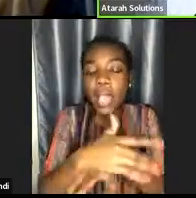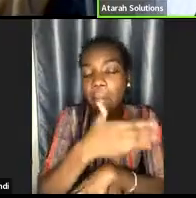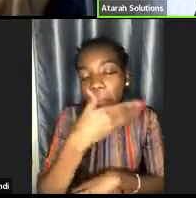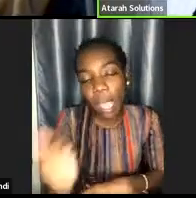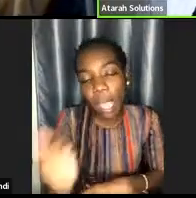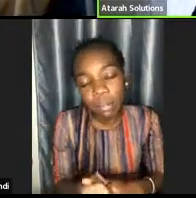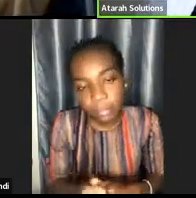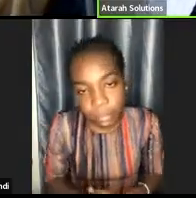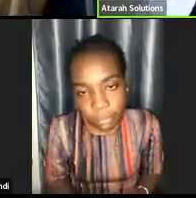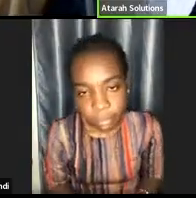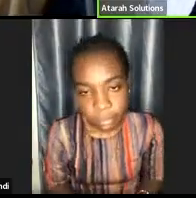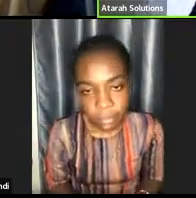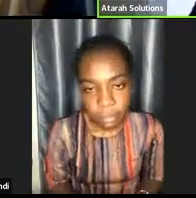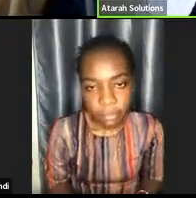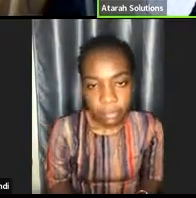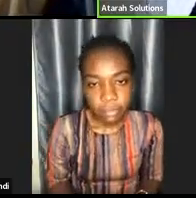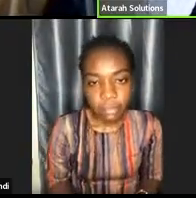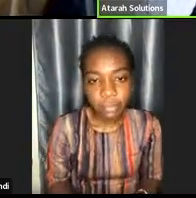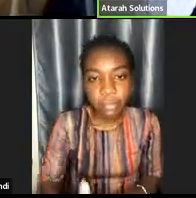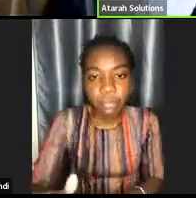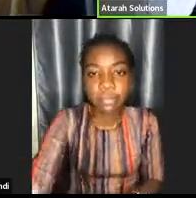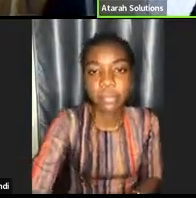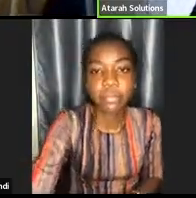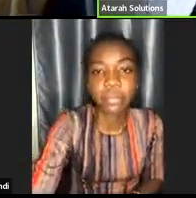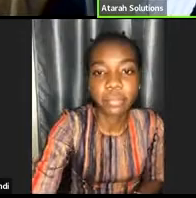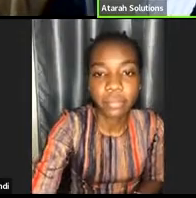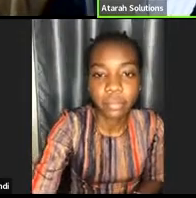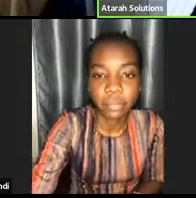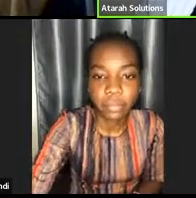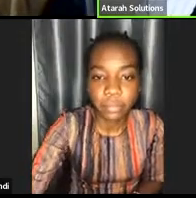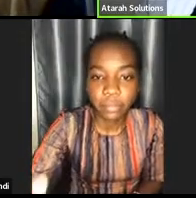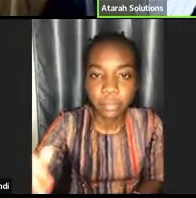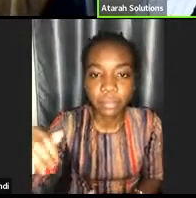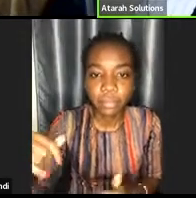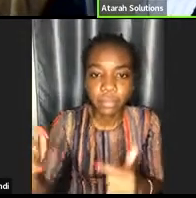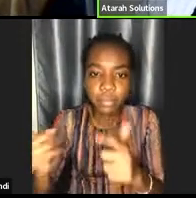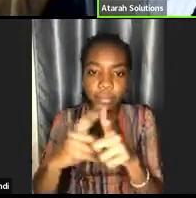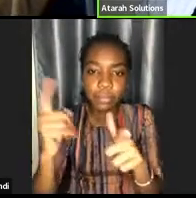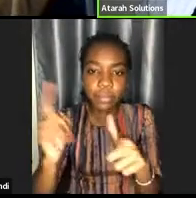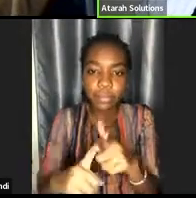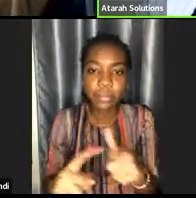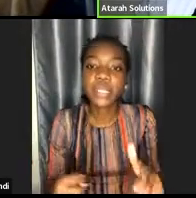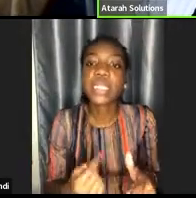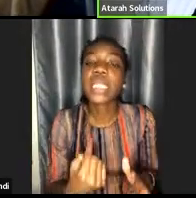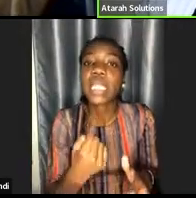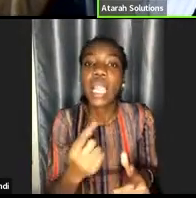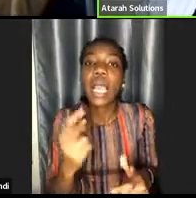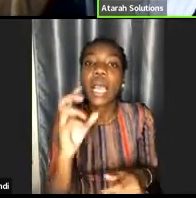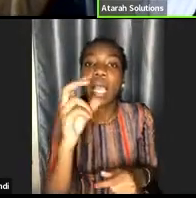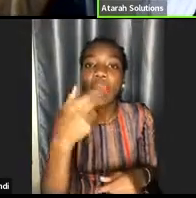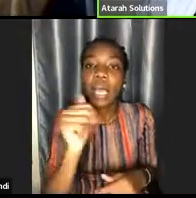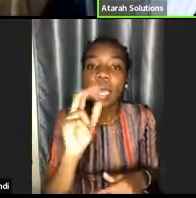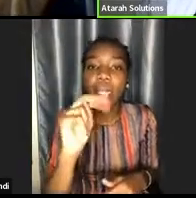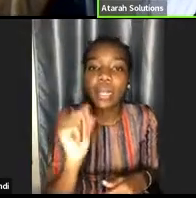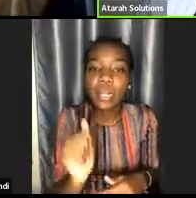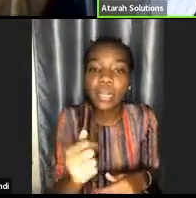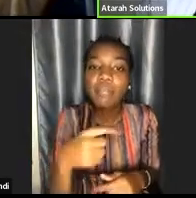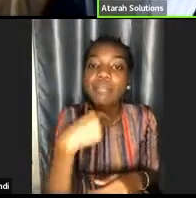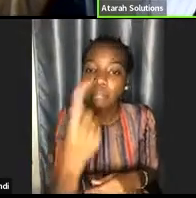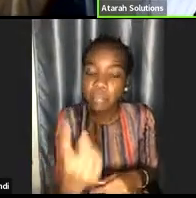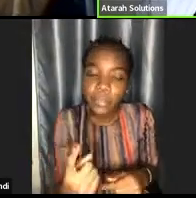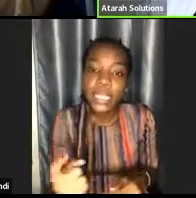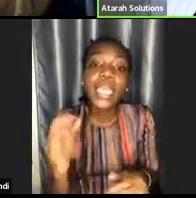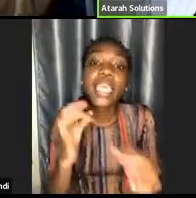Okay. Yeah. And then Hannah is saying, when an employee goes to court, can you still seek